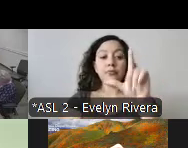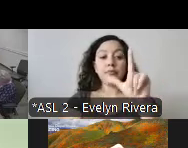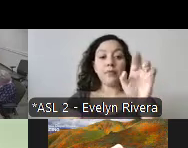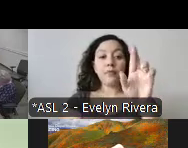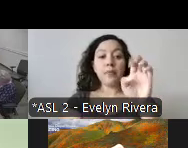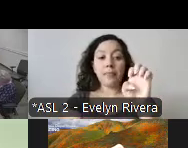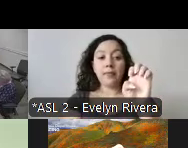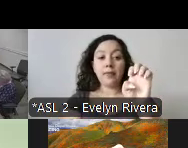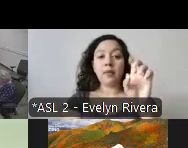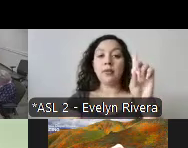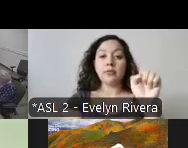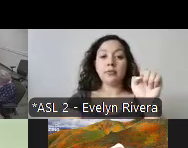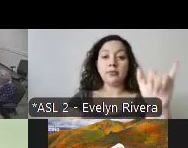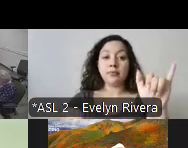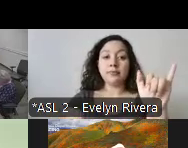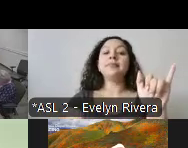Next slide.